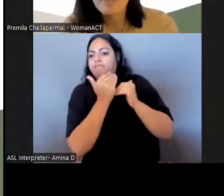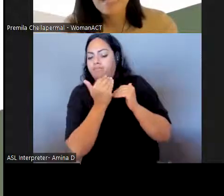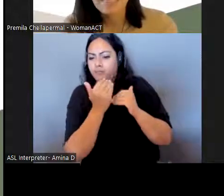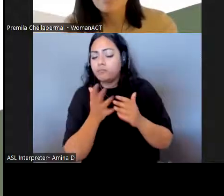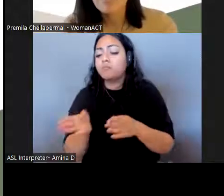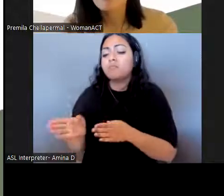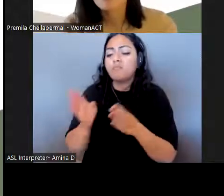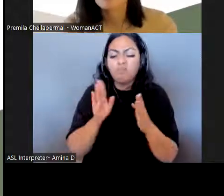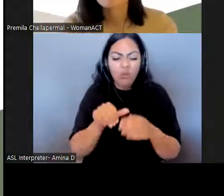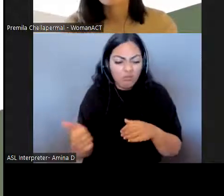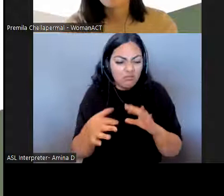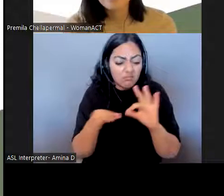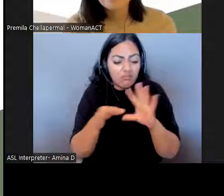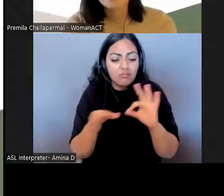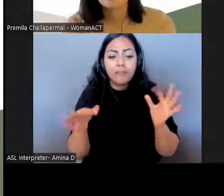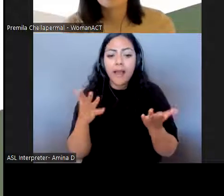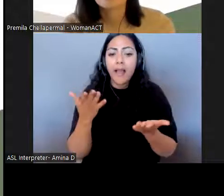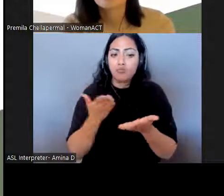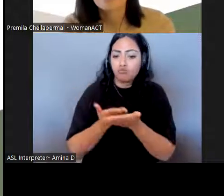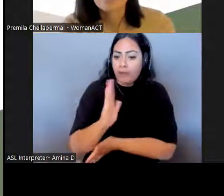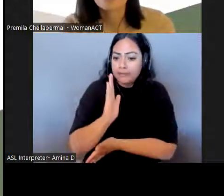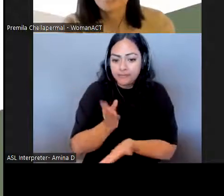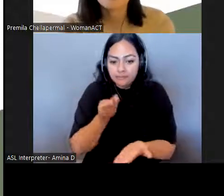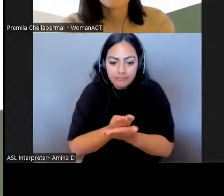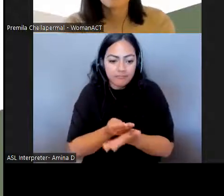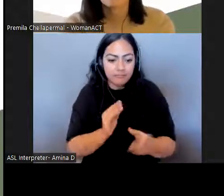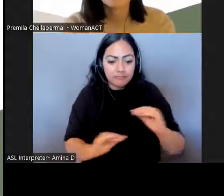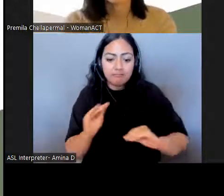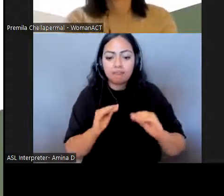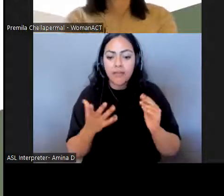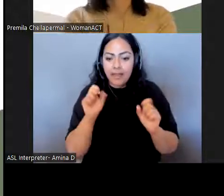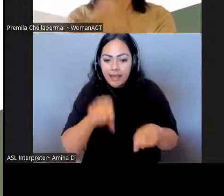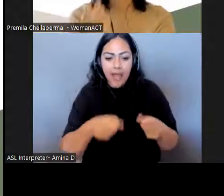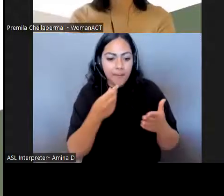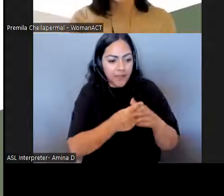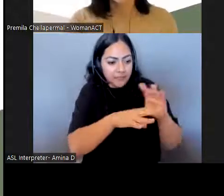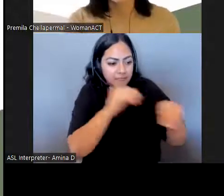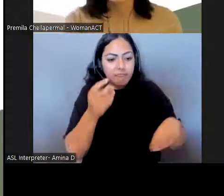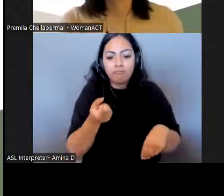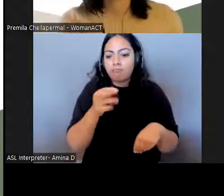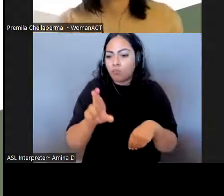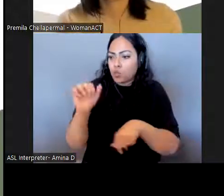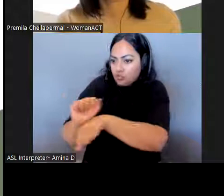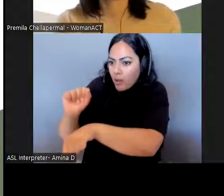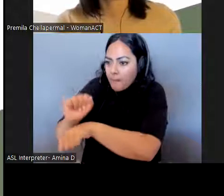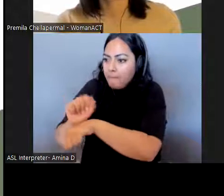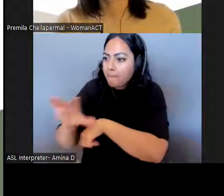as not being able to have economic rights. So for example, access to economic activities such as getting a job and